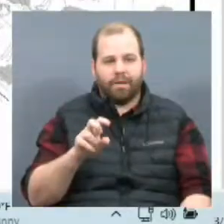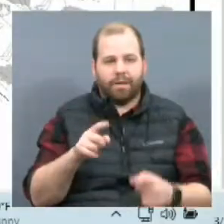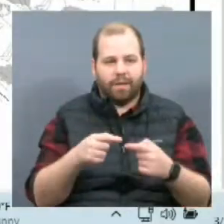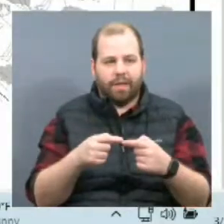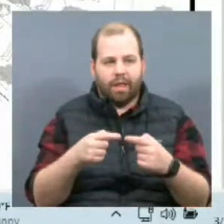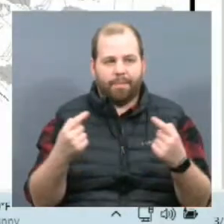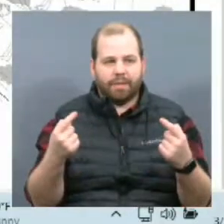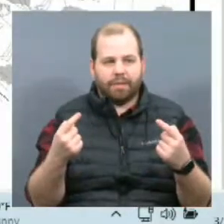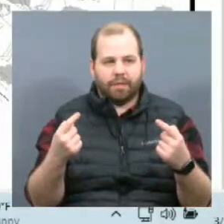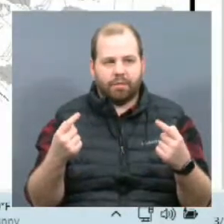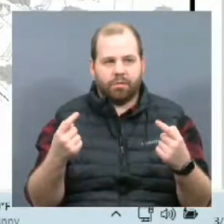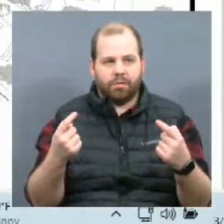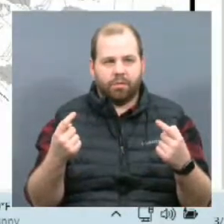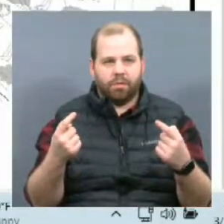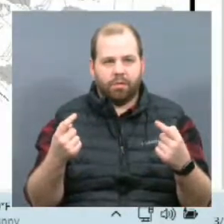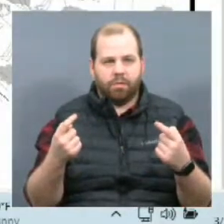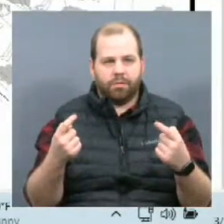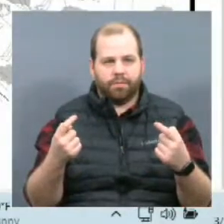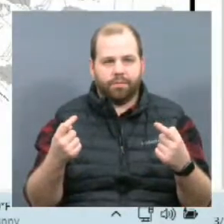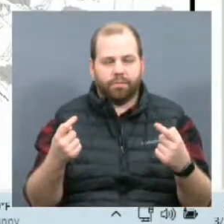drives.